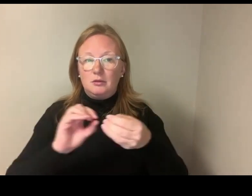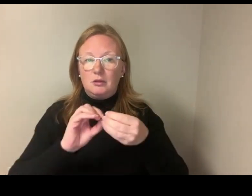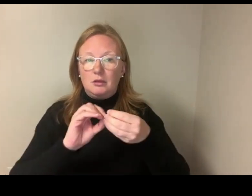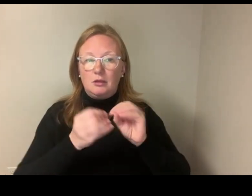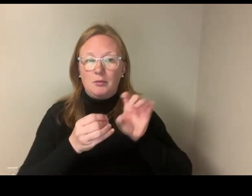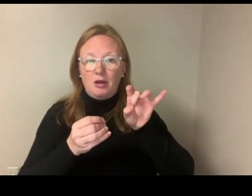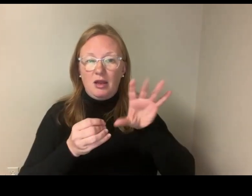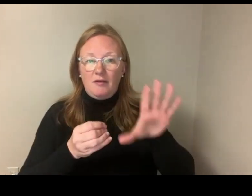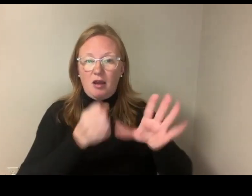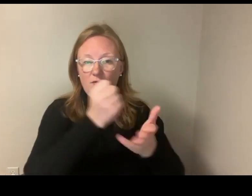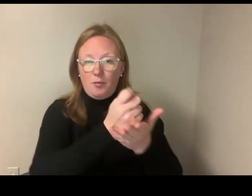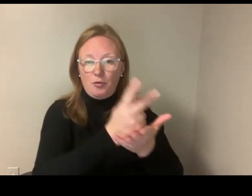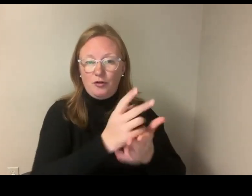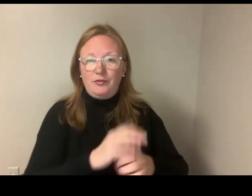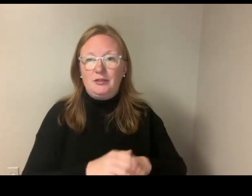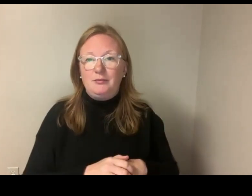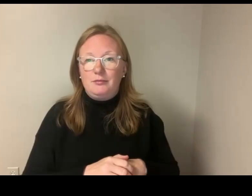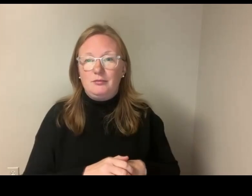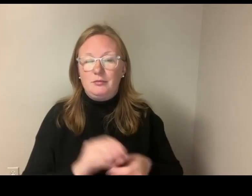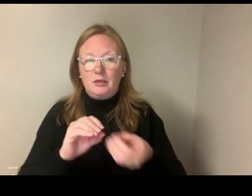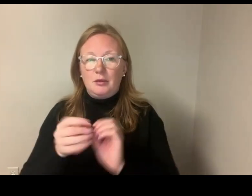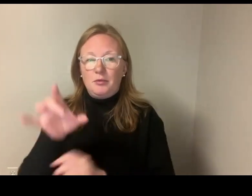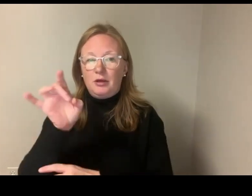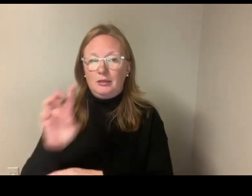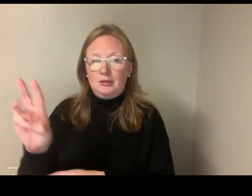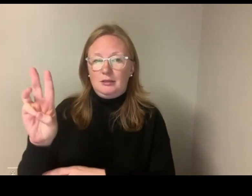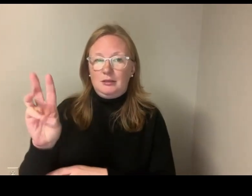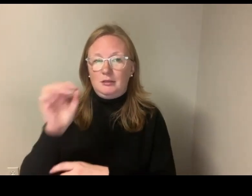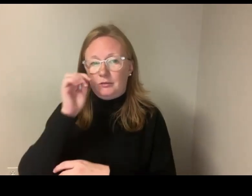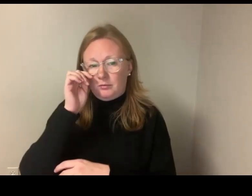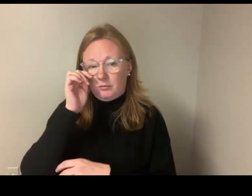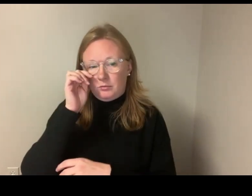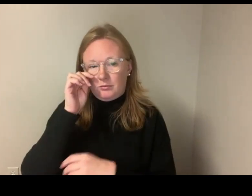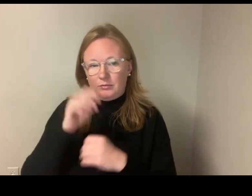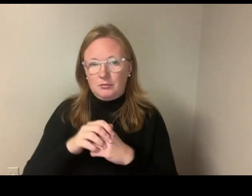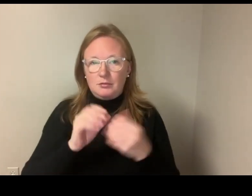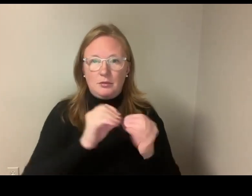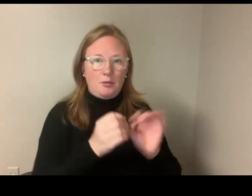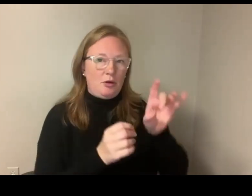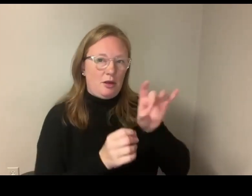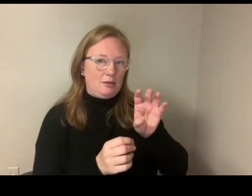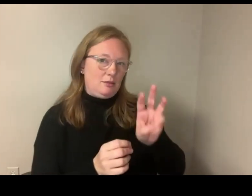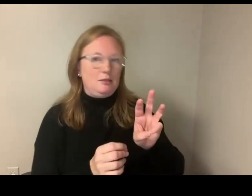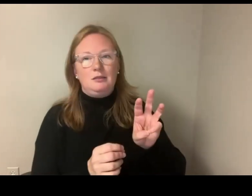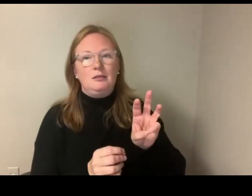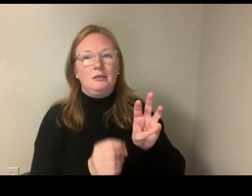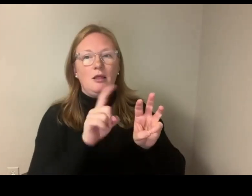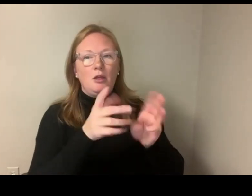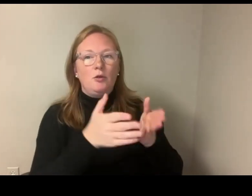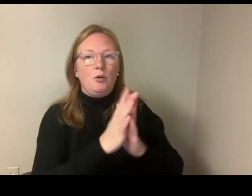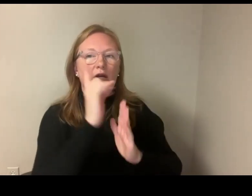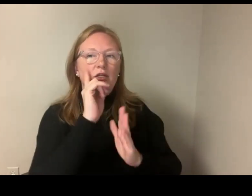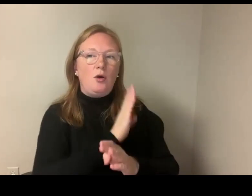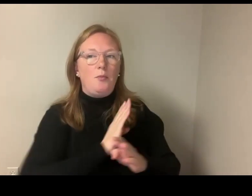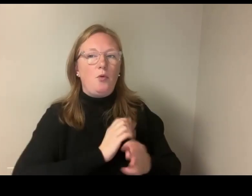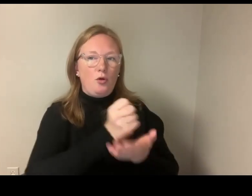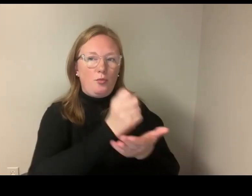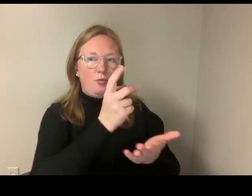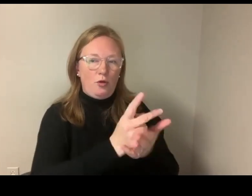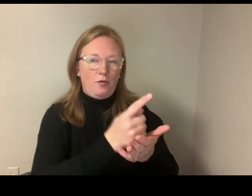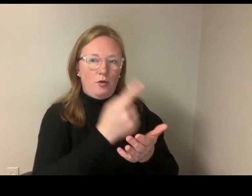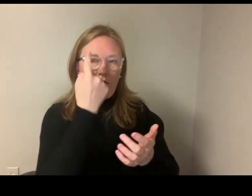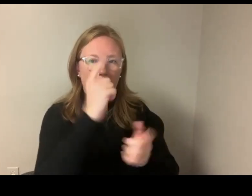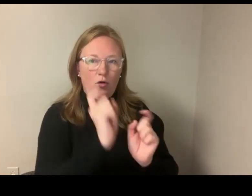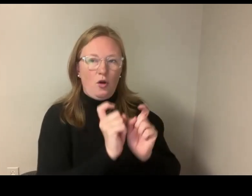85 is approved. Resolution 86. Resolution 86 is a request for the board's approval